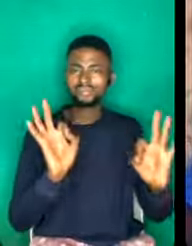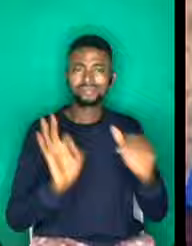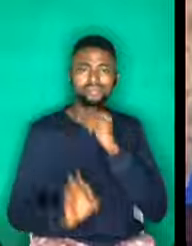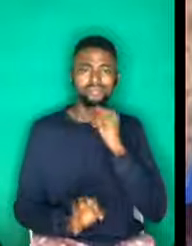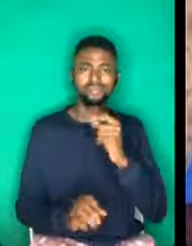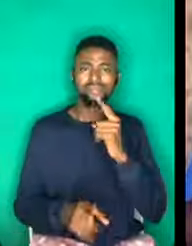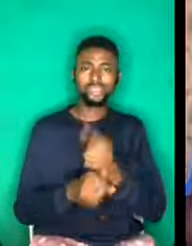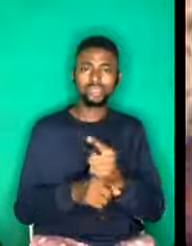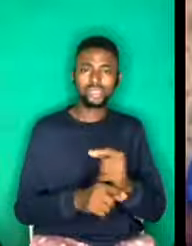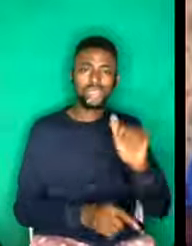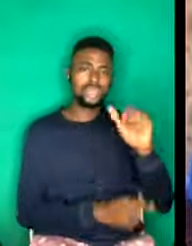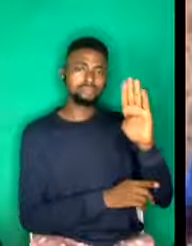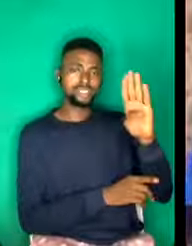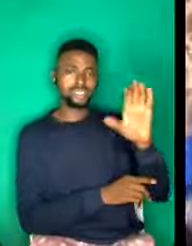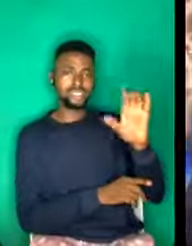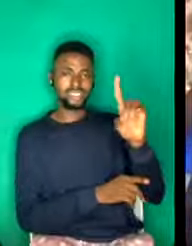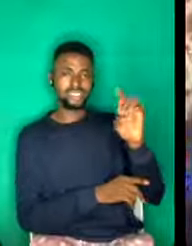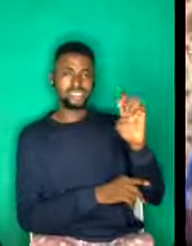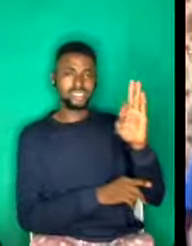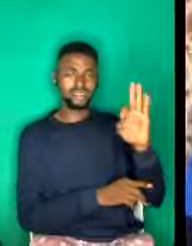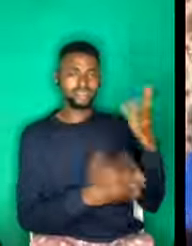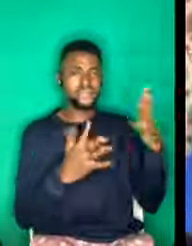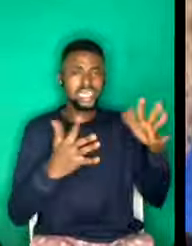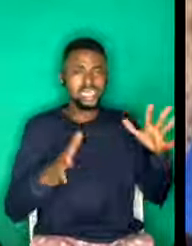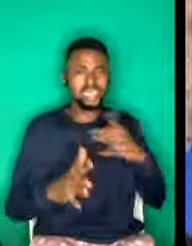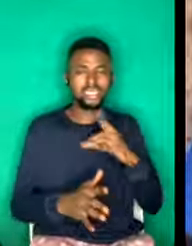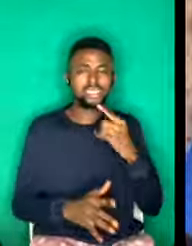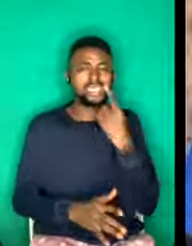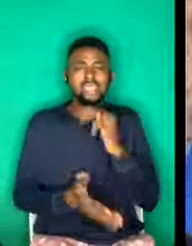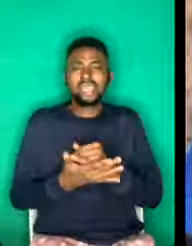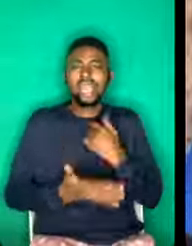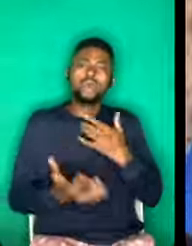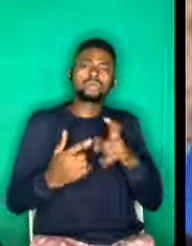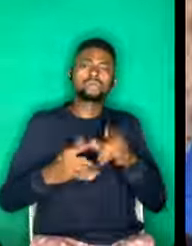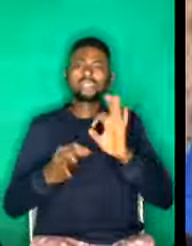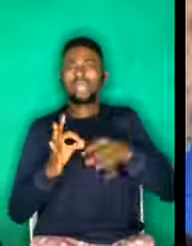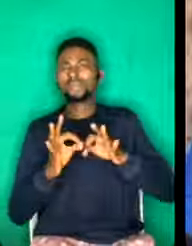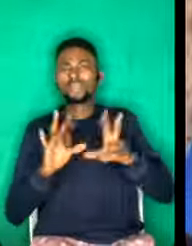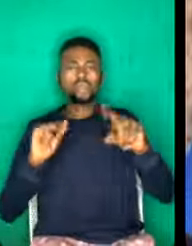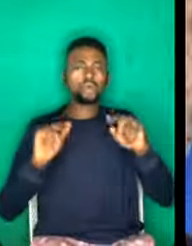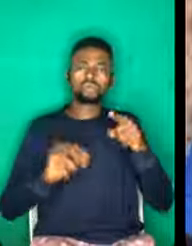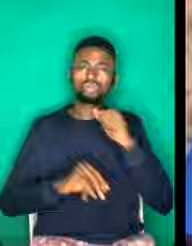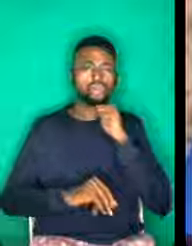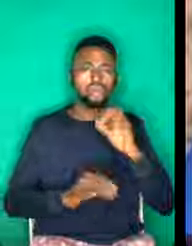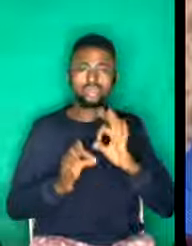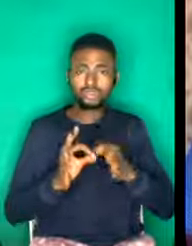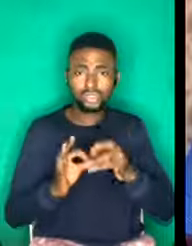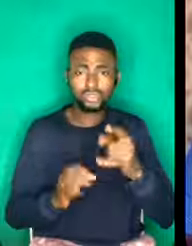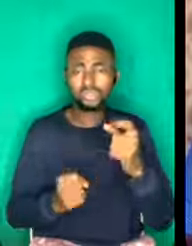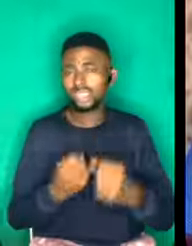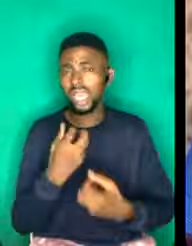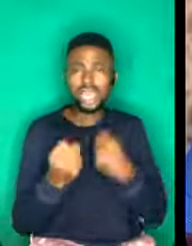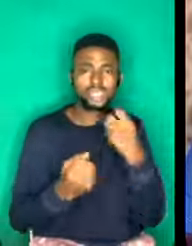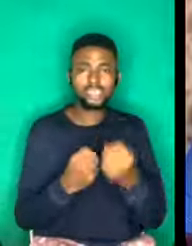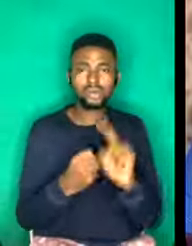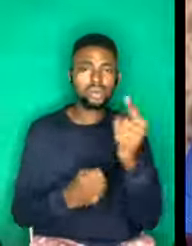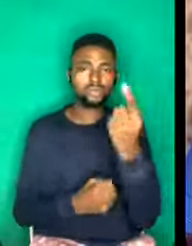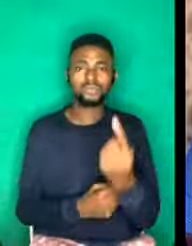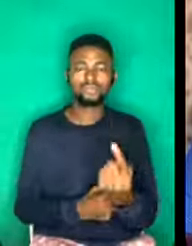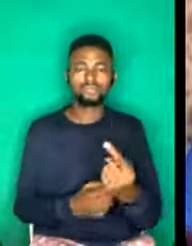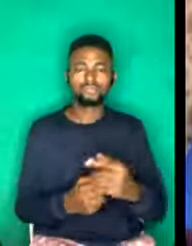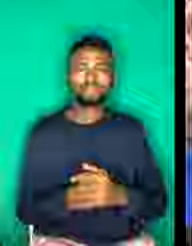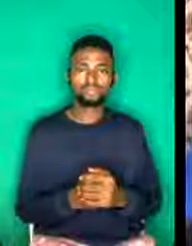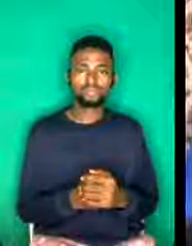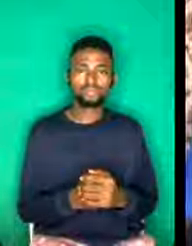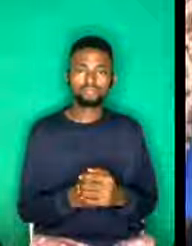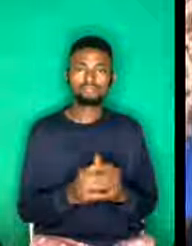ABC today, know some words, and you stand there, you want to interpret. No, you're not interpreting, you are signing actually. So we should have that. Then,